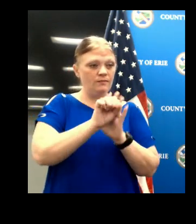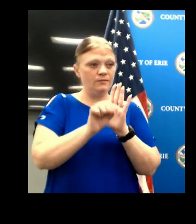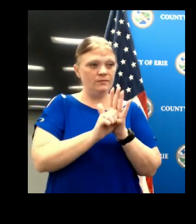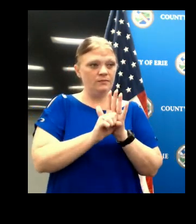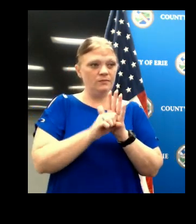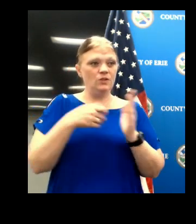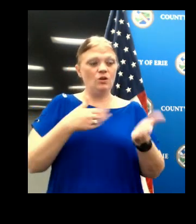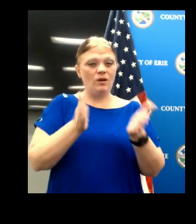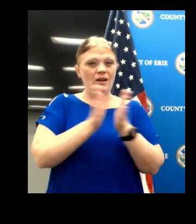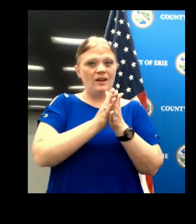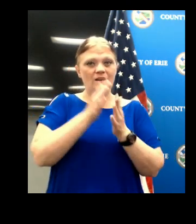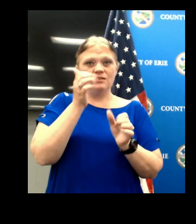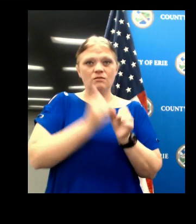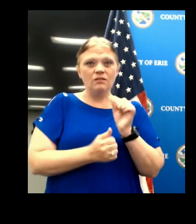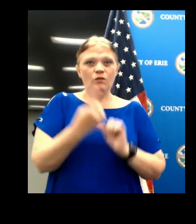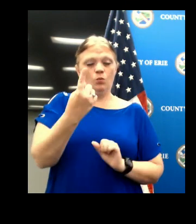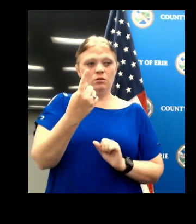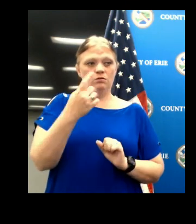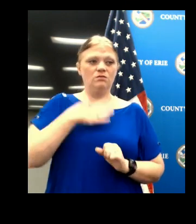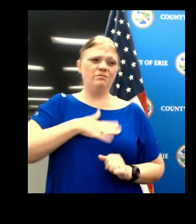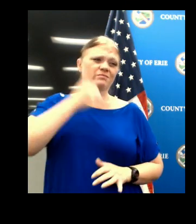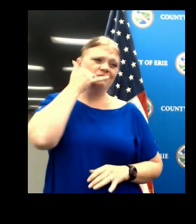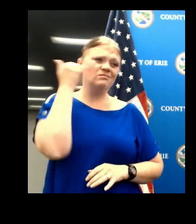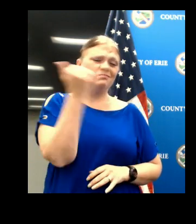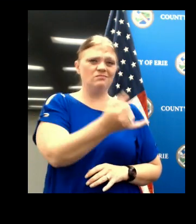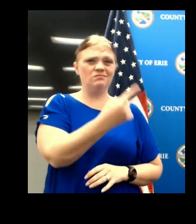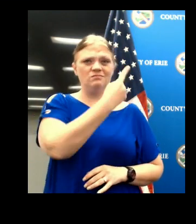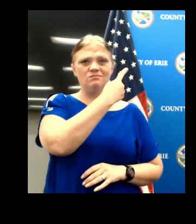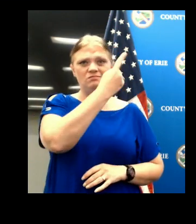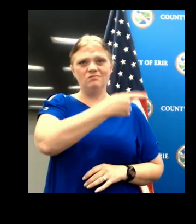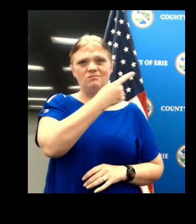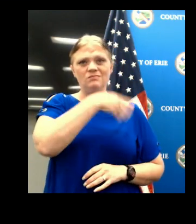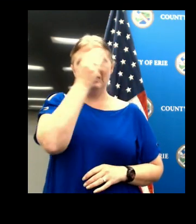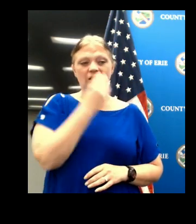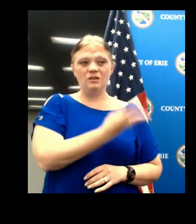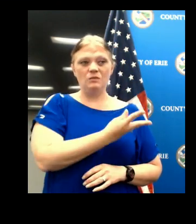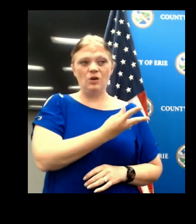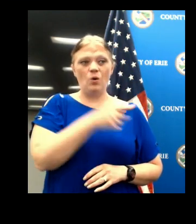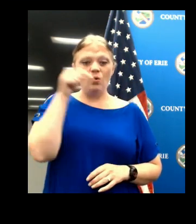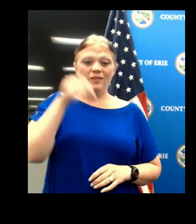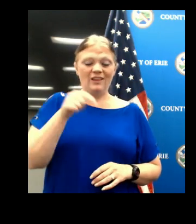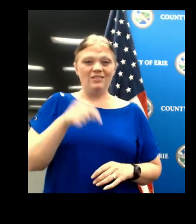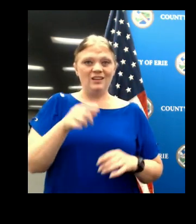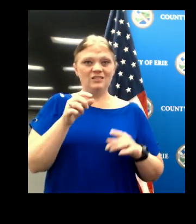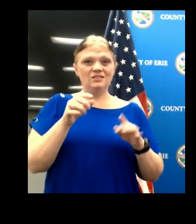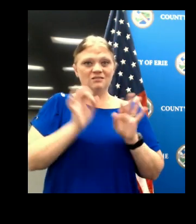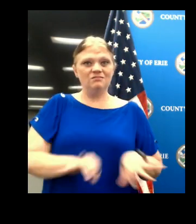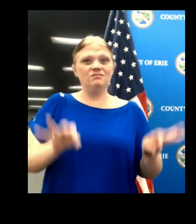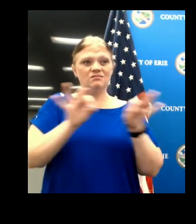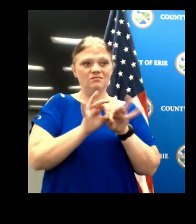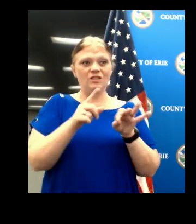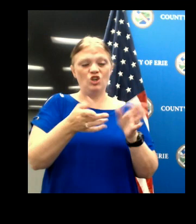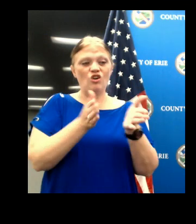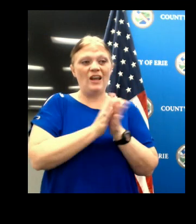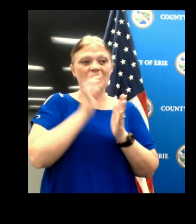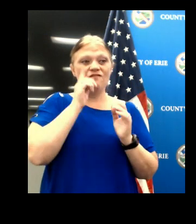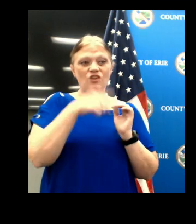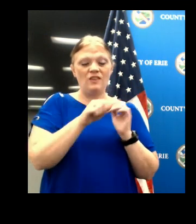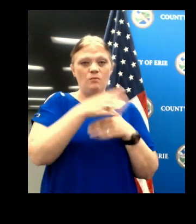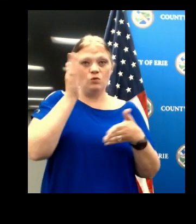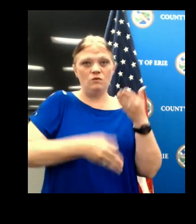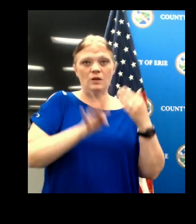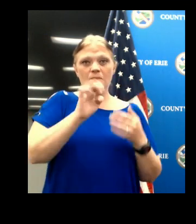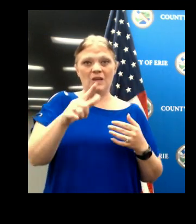I ask each and every one of you, call these leaders, let them know that this matters, and you're asking for them to get a bill